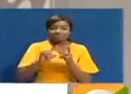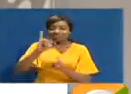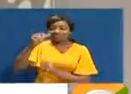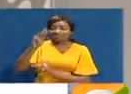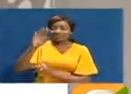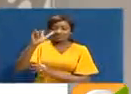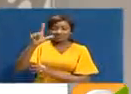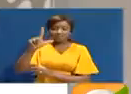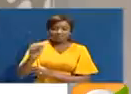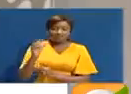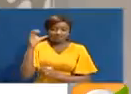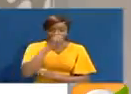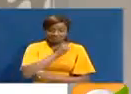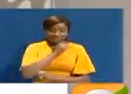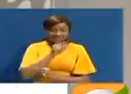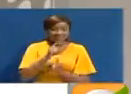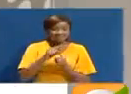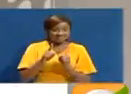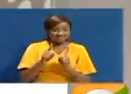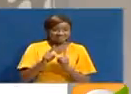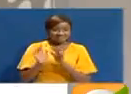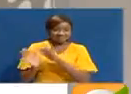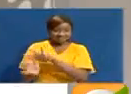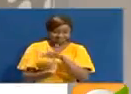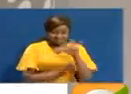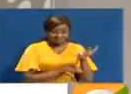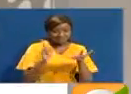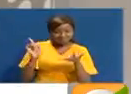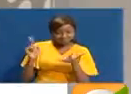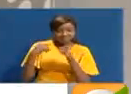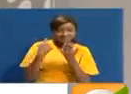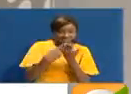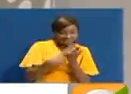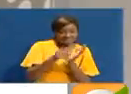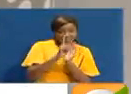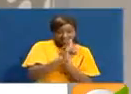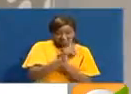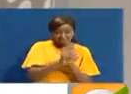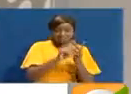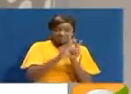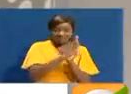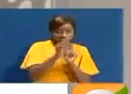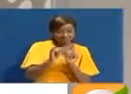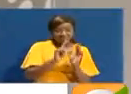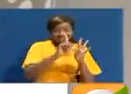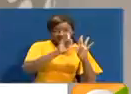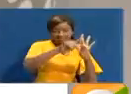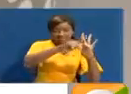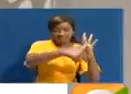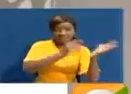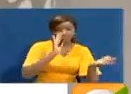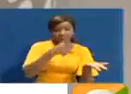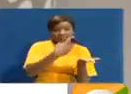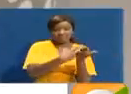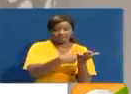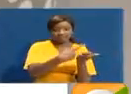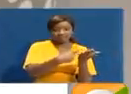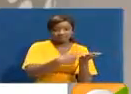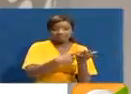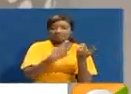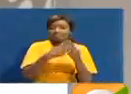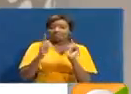still away tonight. We'll come back to that Nairobi and the BBI's call line a little bit later on.